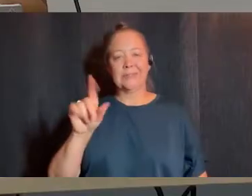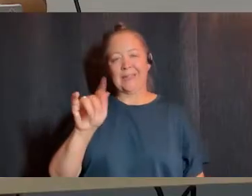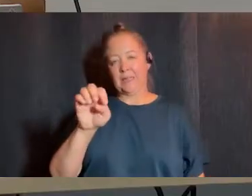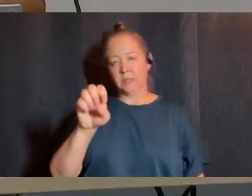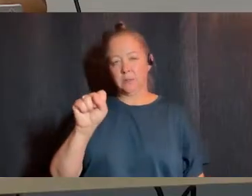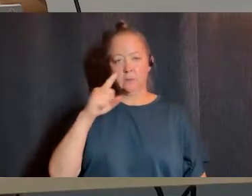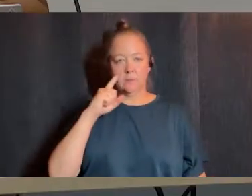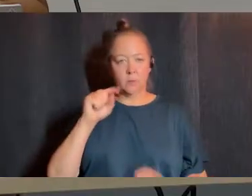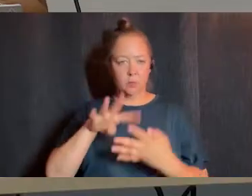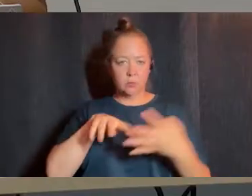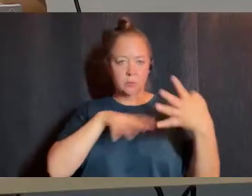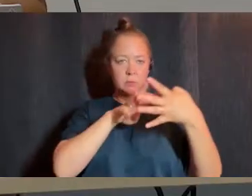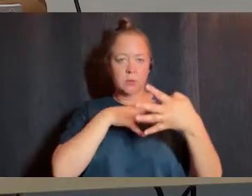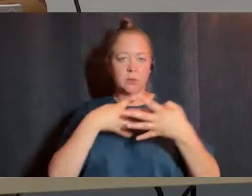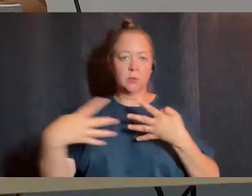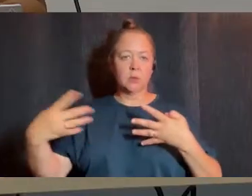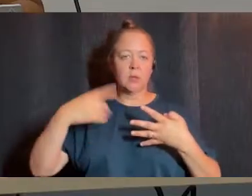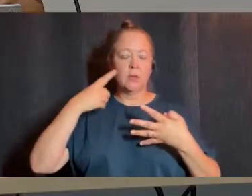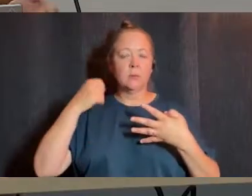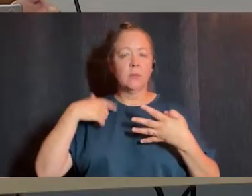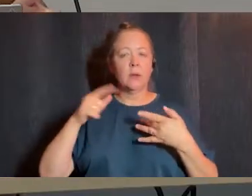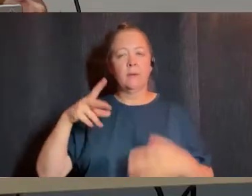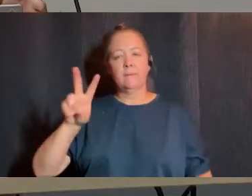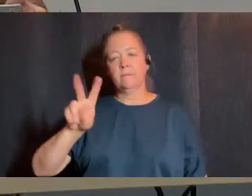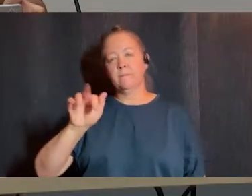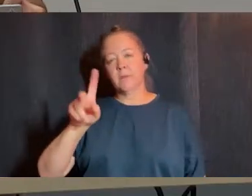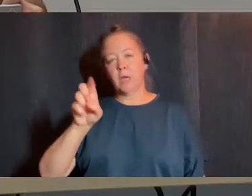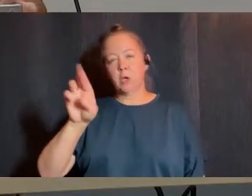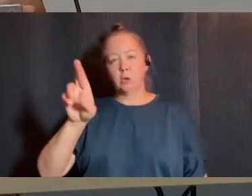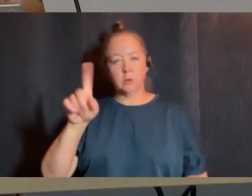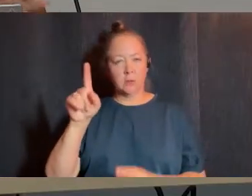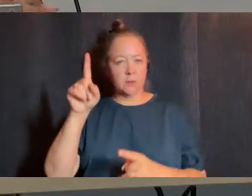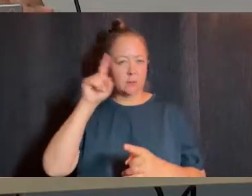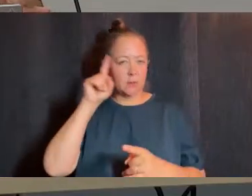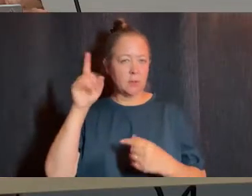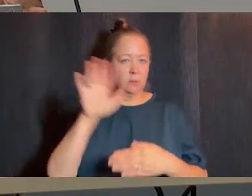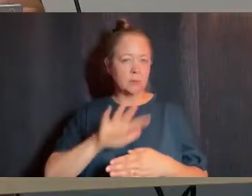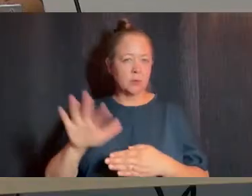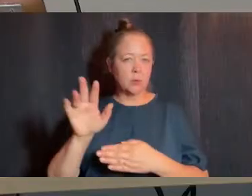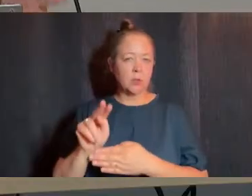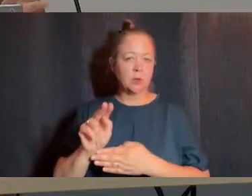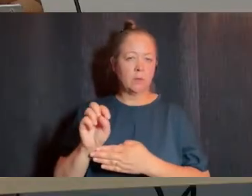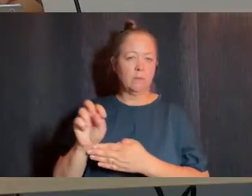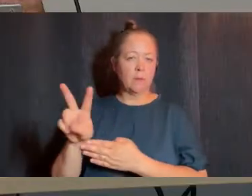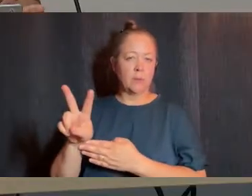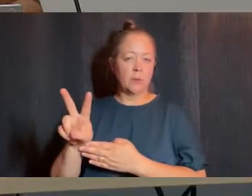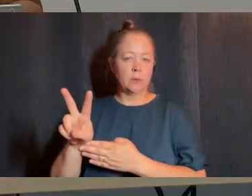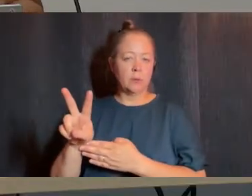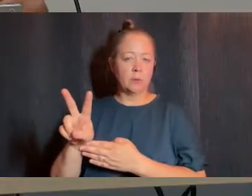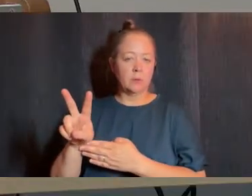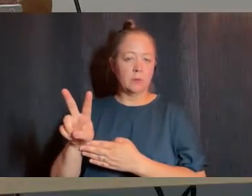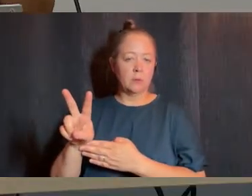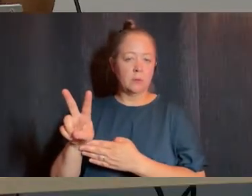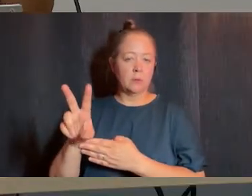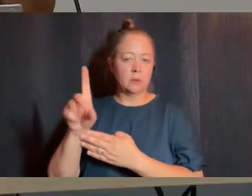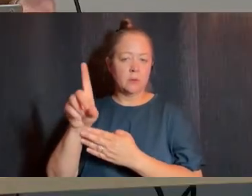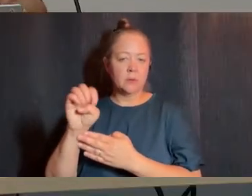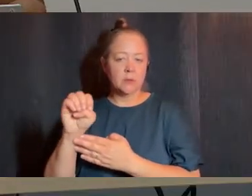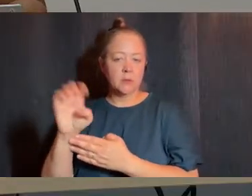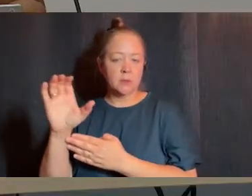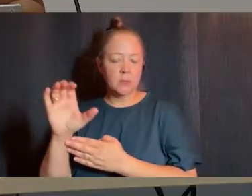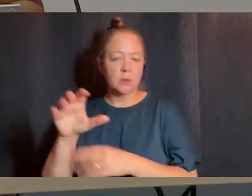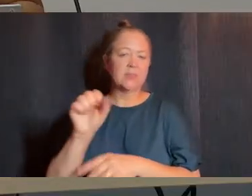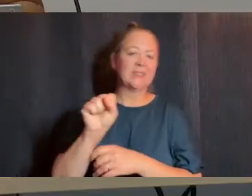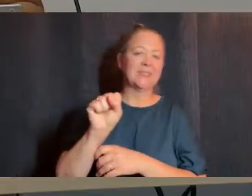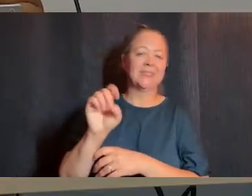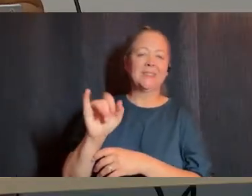between September and November to perform the project, just due to asphalt costs and timelines